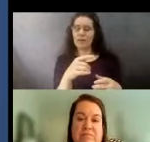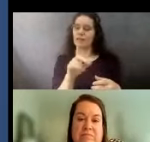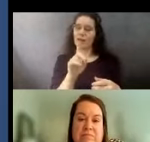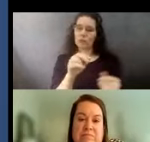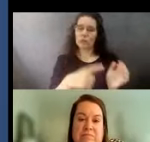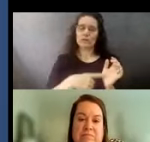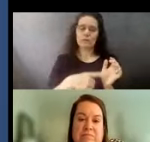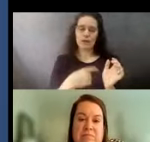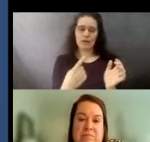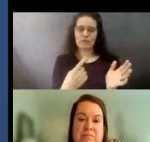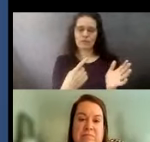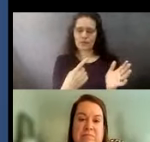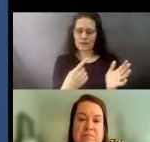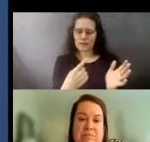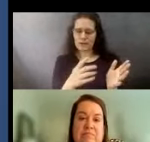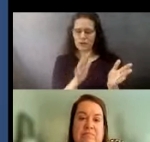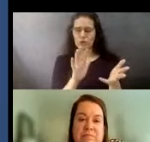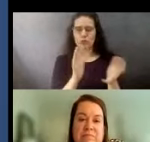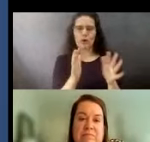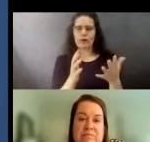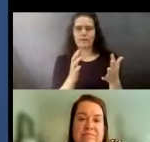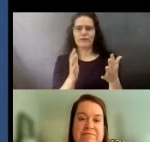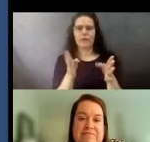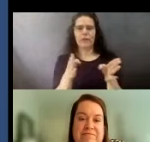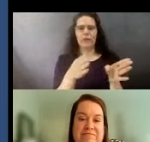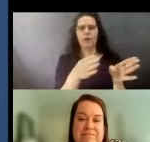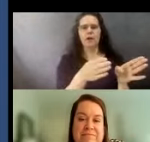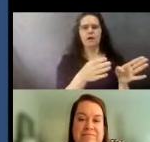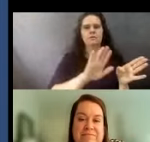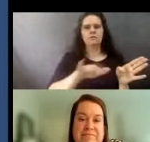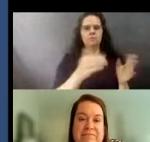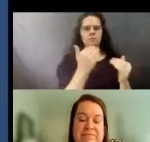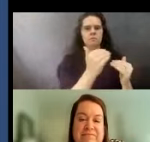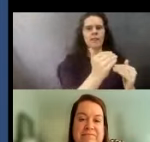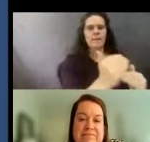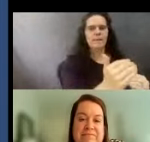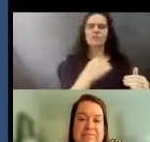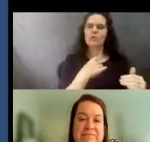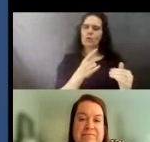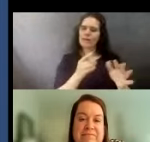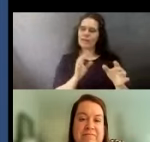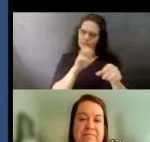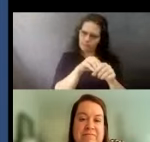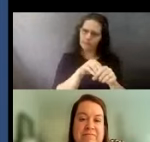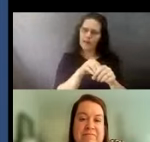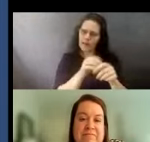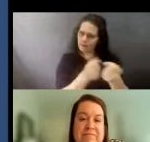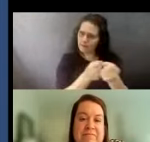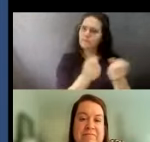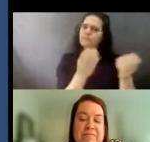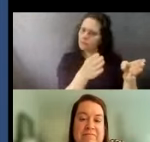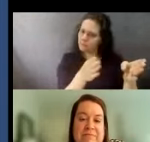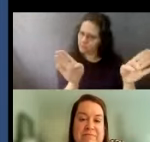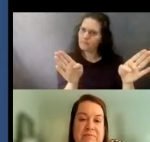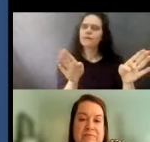times sort of start trending in the wrong direction. And we advocate with them to go and to